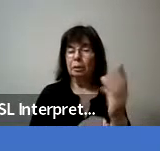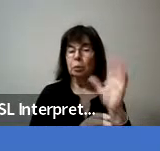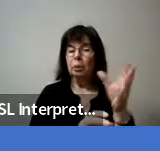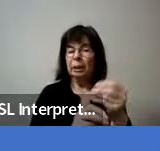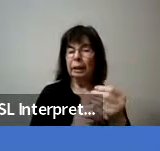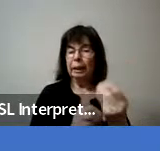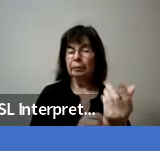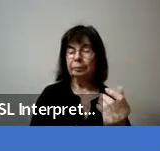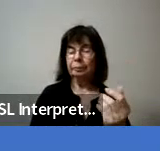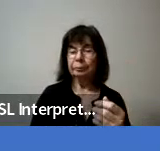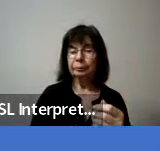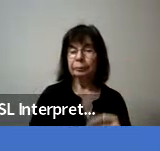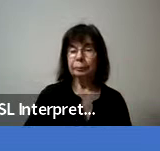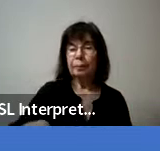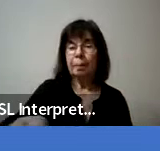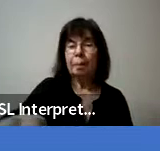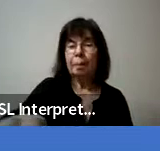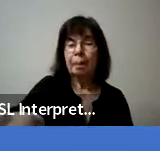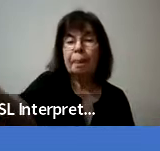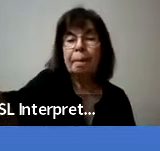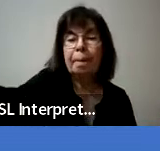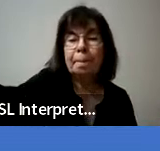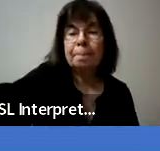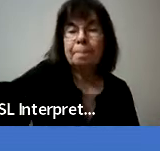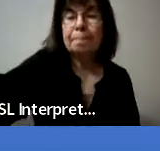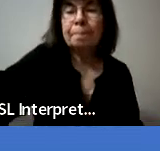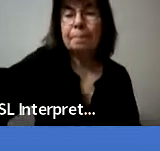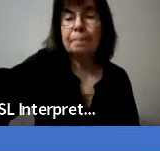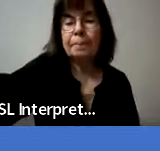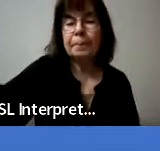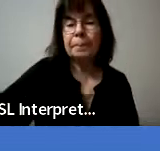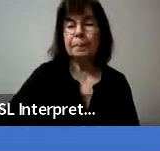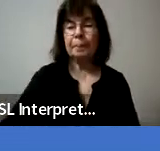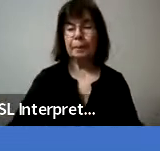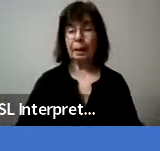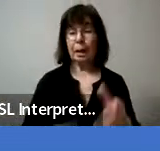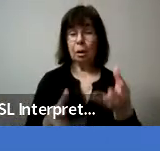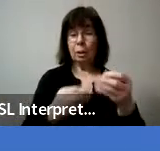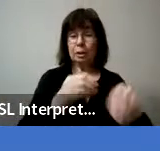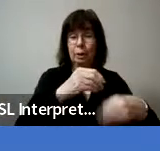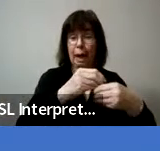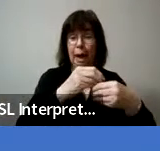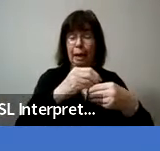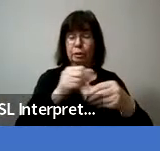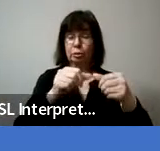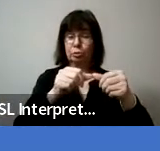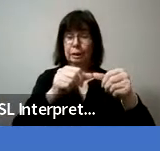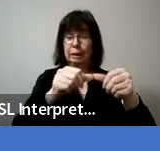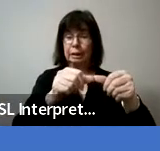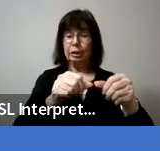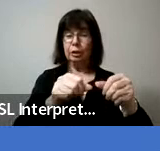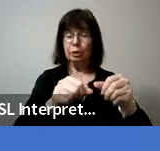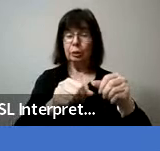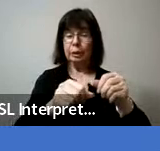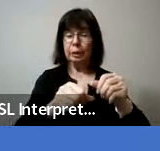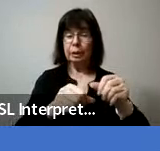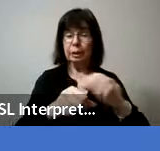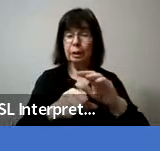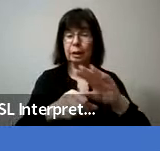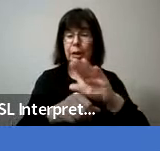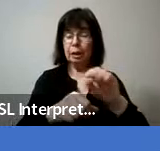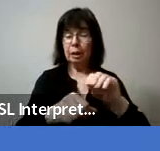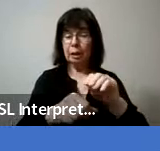And just, to add to the continuous coverage unwinding period, we did mention